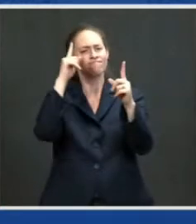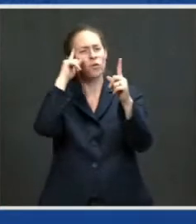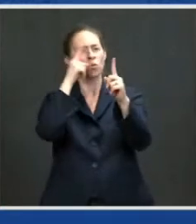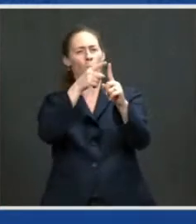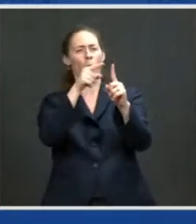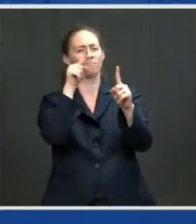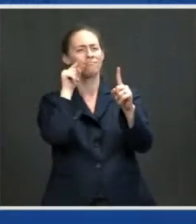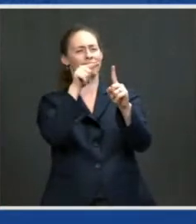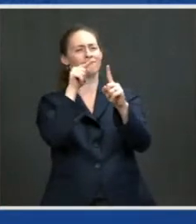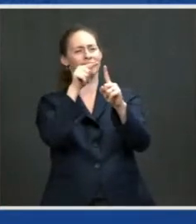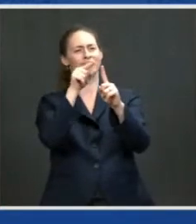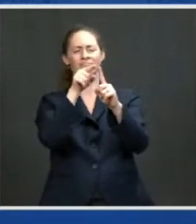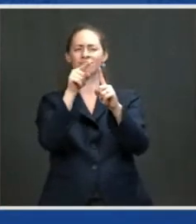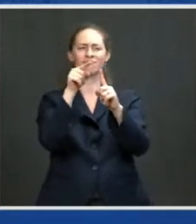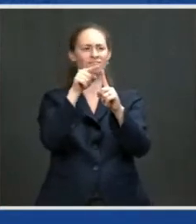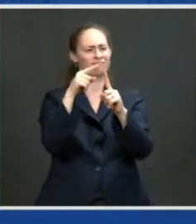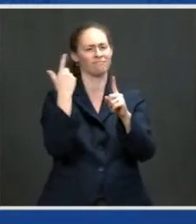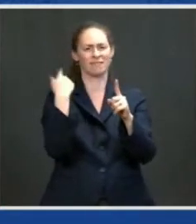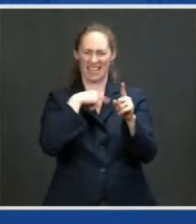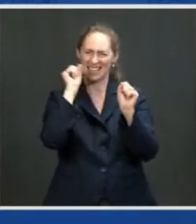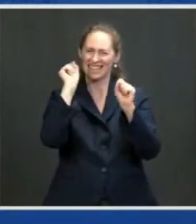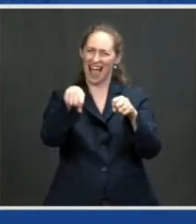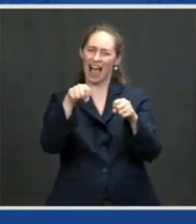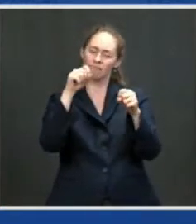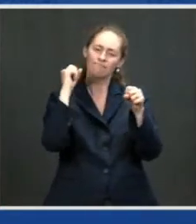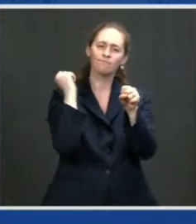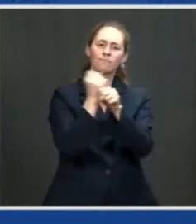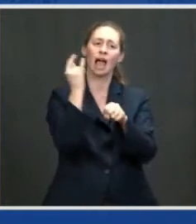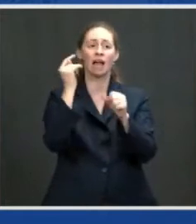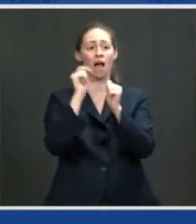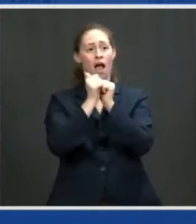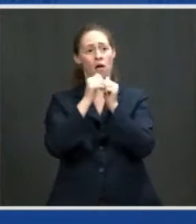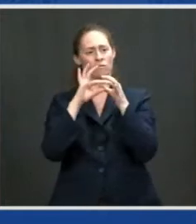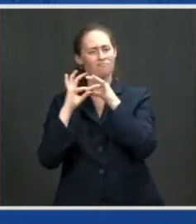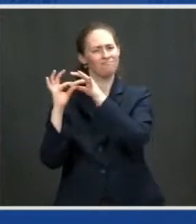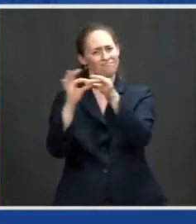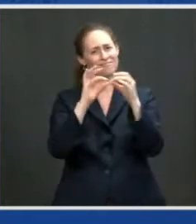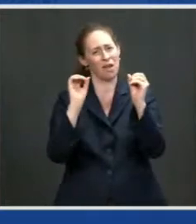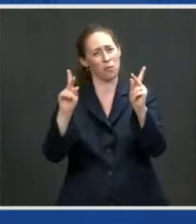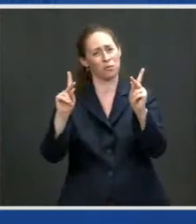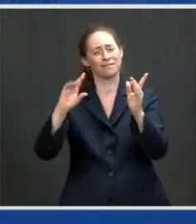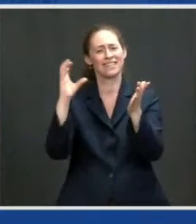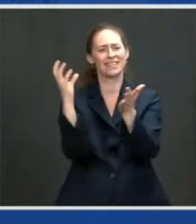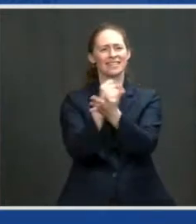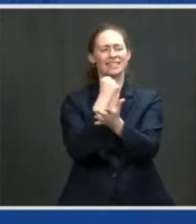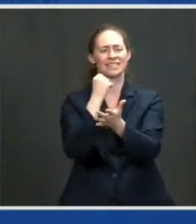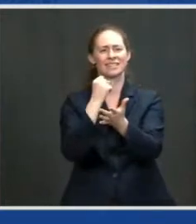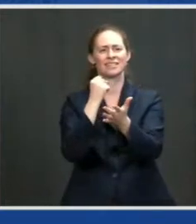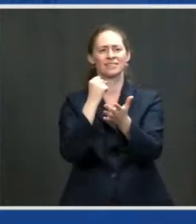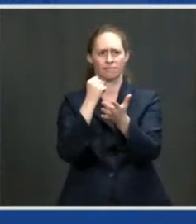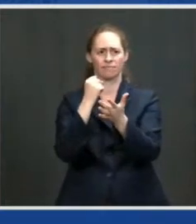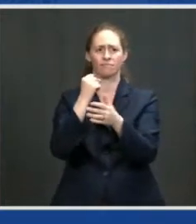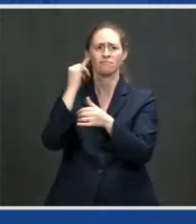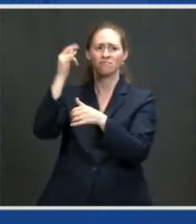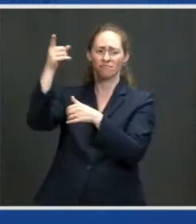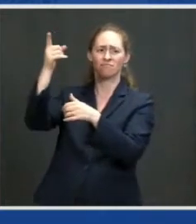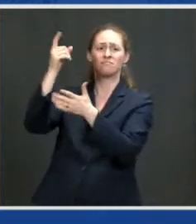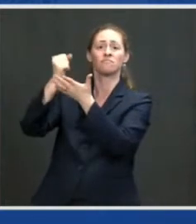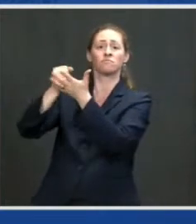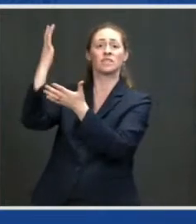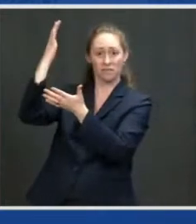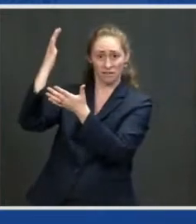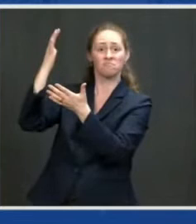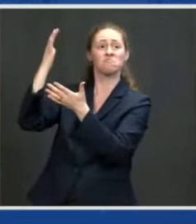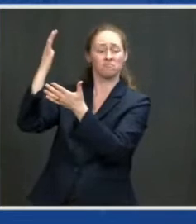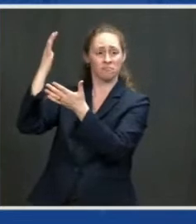ever failed. This is an opportunity for the wealthy to stay wealthy, the poor to have a